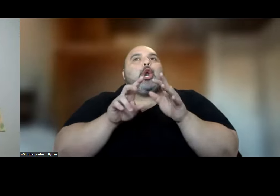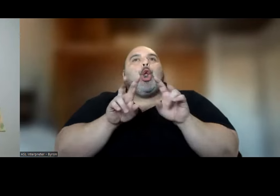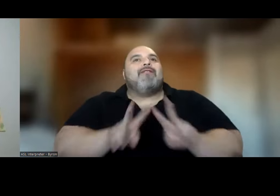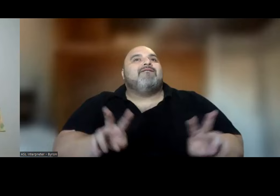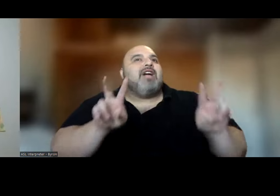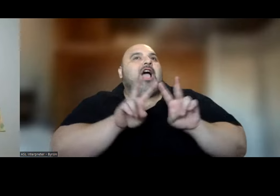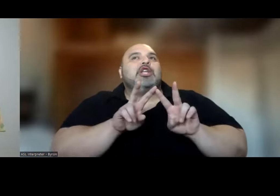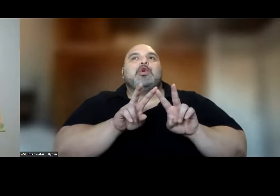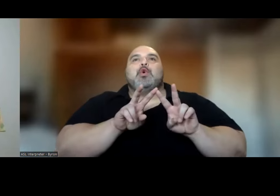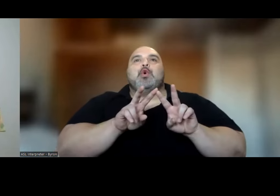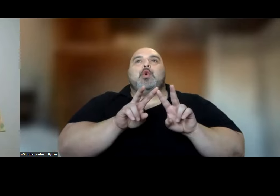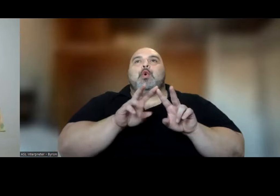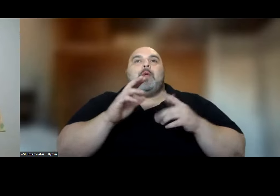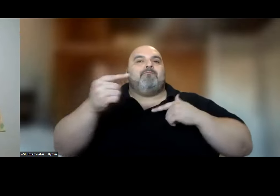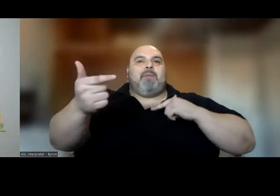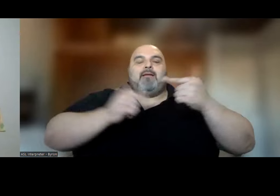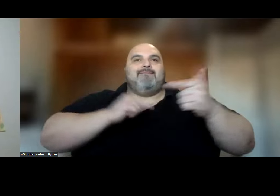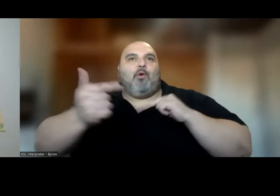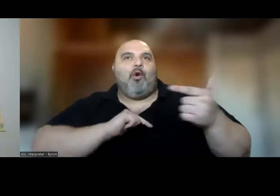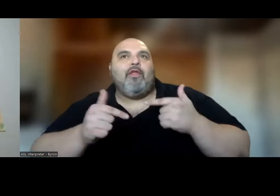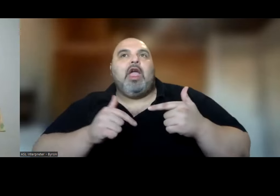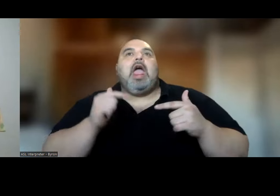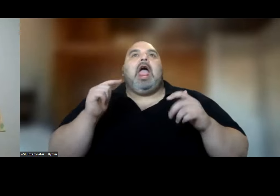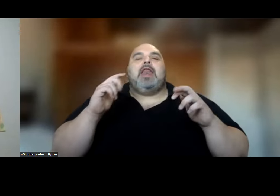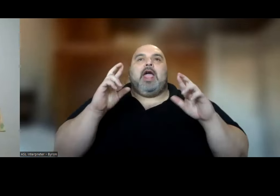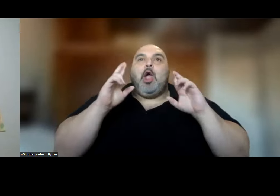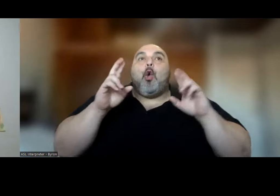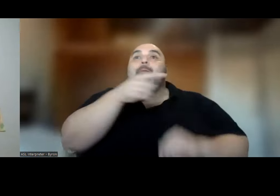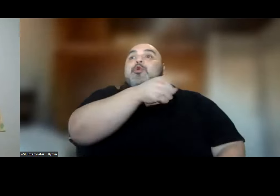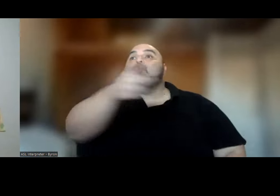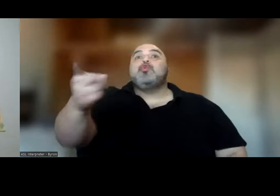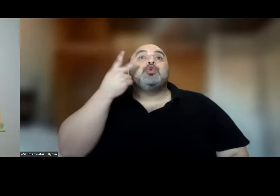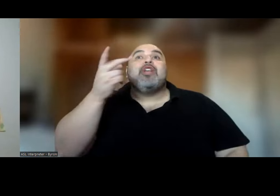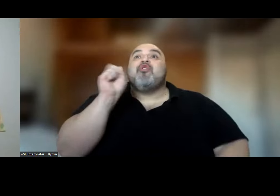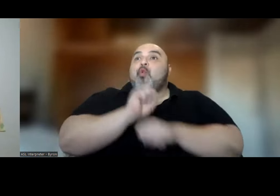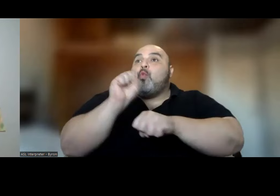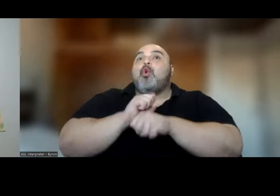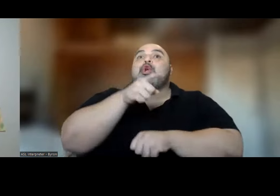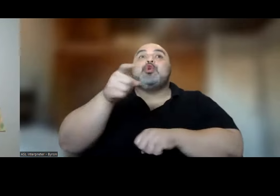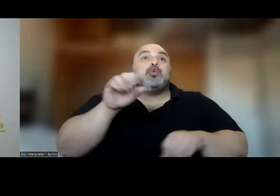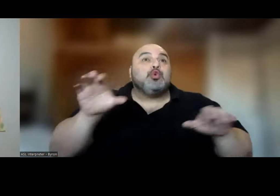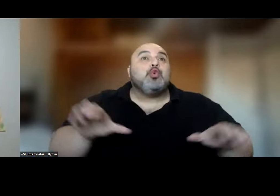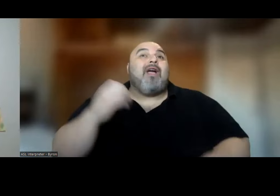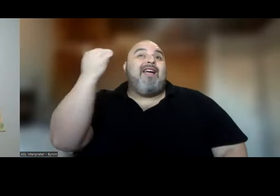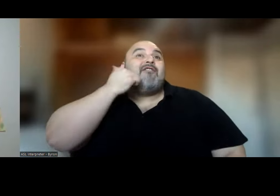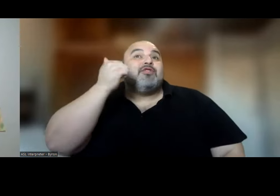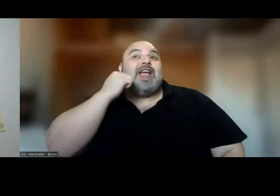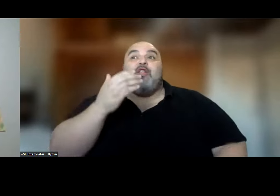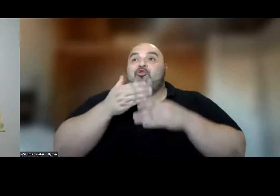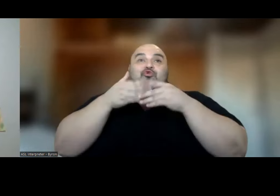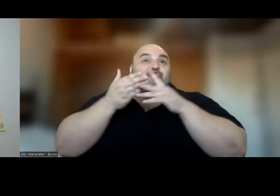iterative nature, the back and forth. And I hope you see the work that you do every single day through your leadership,